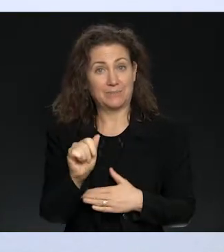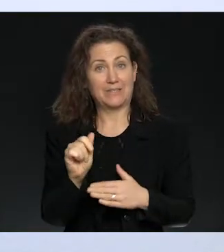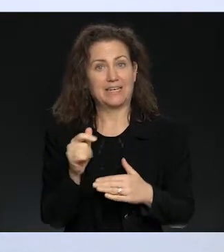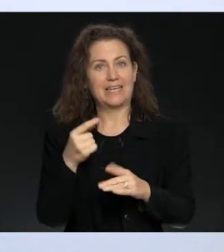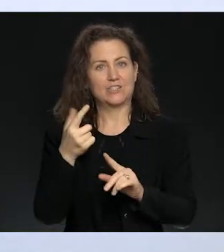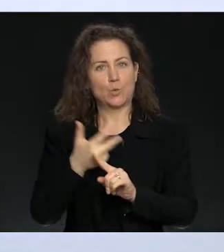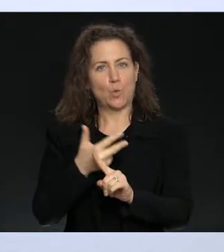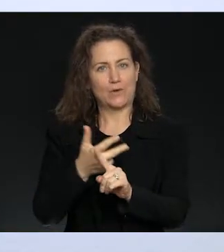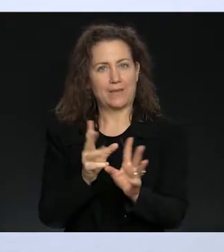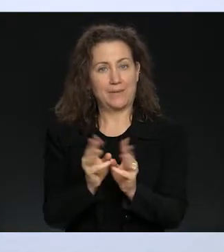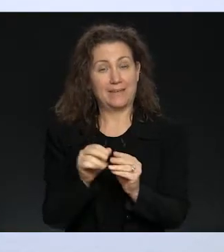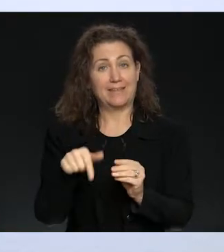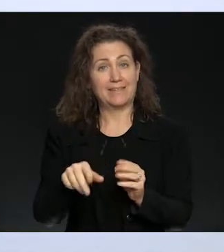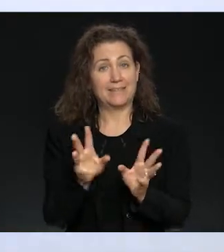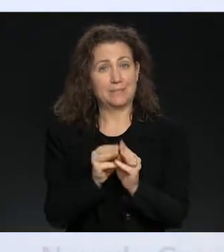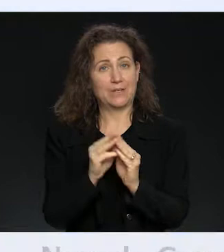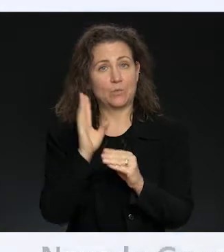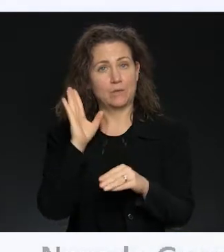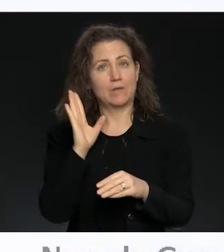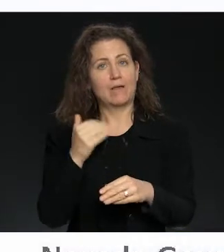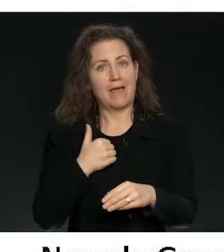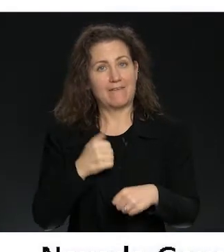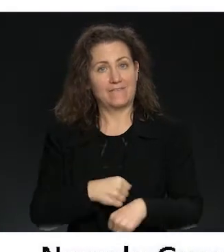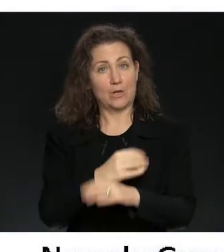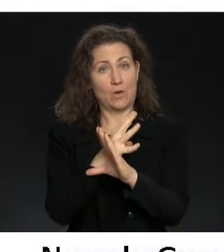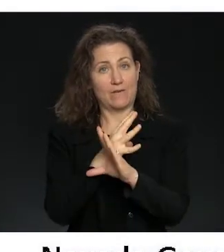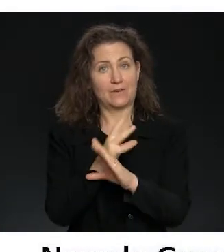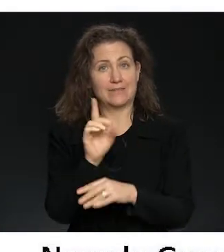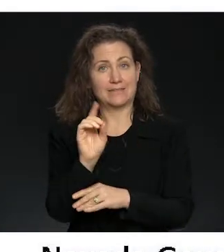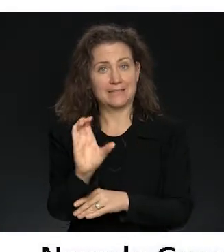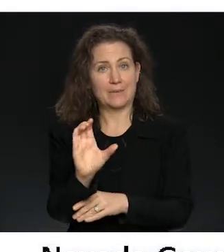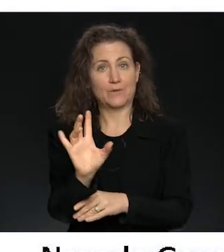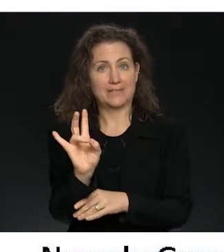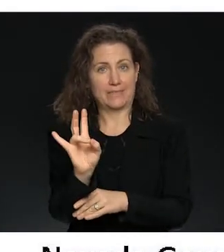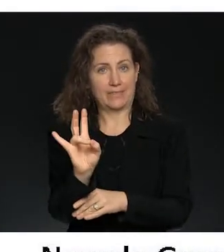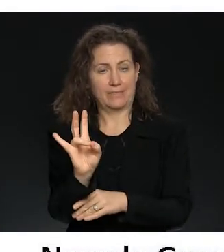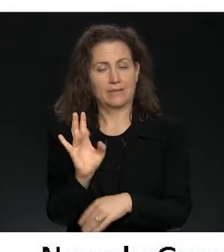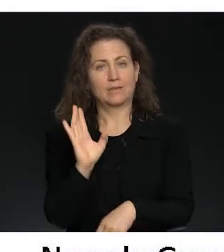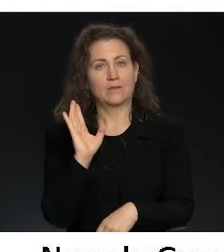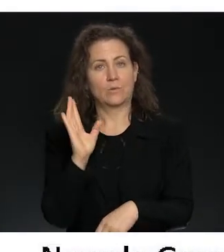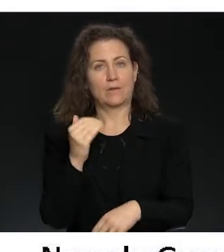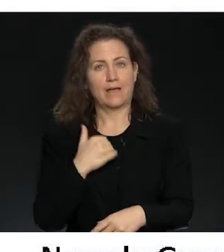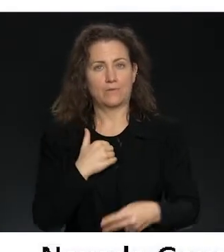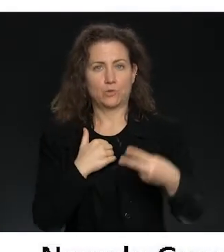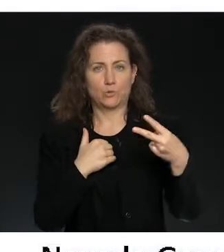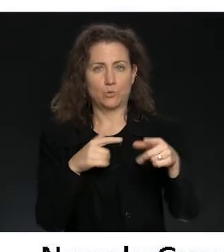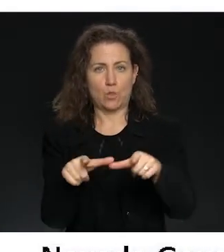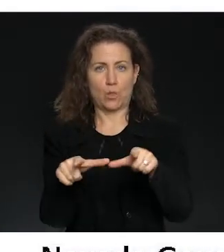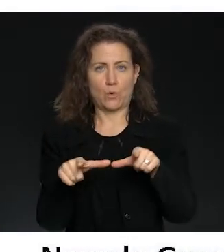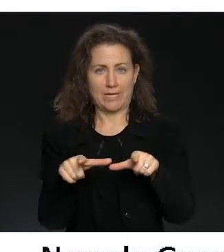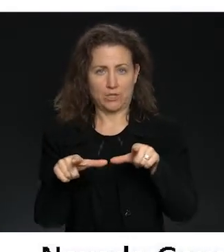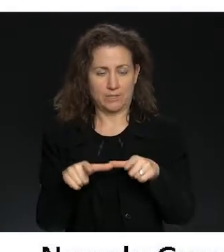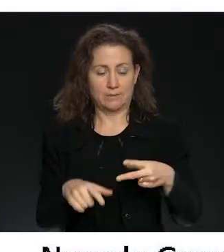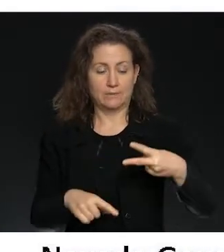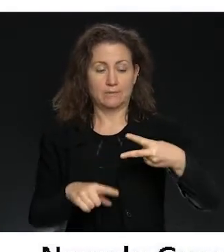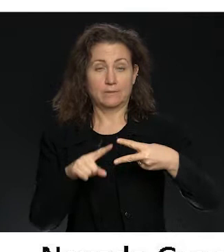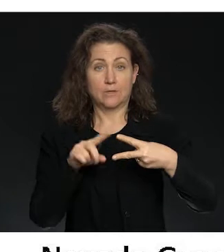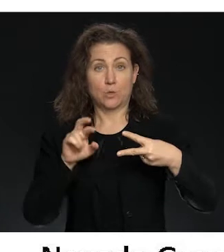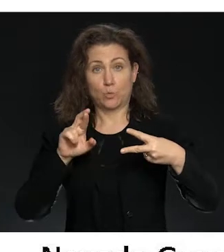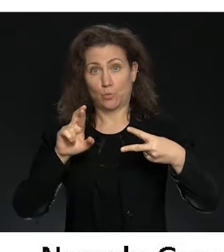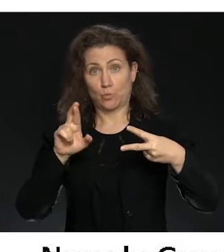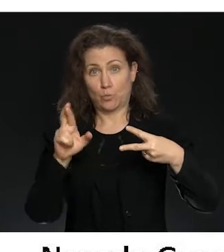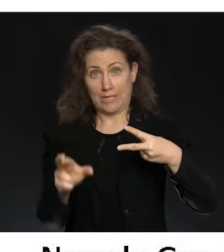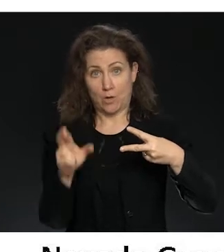meeting. This meeting will be held video conference on December 7th, and it will be held in two locations. It will be held in